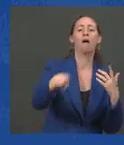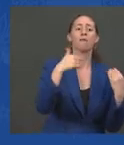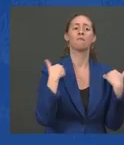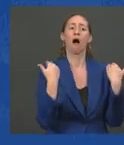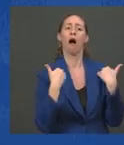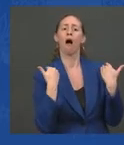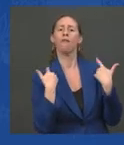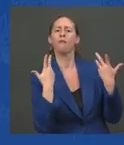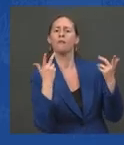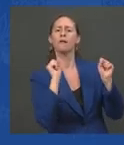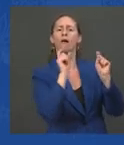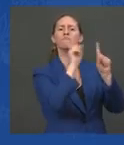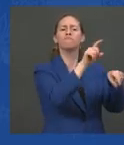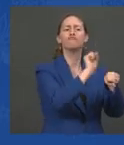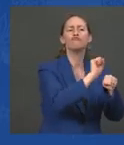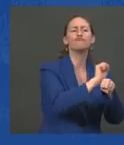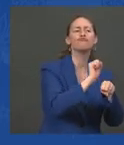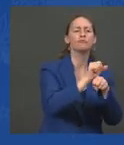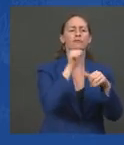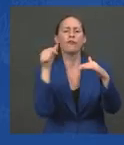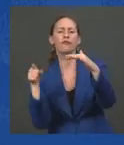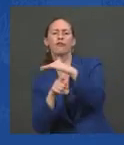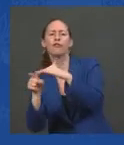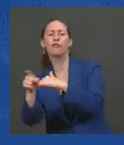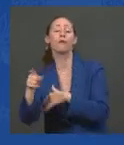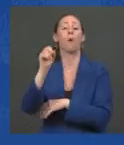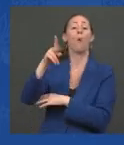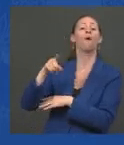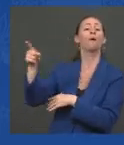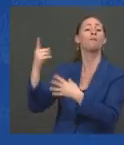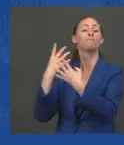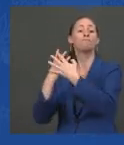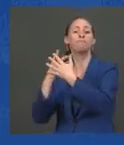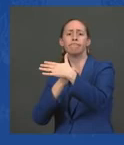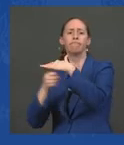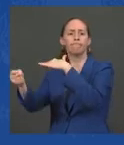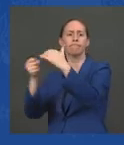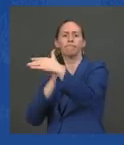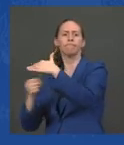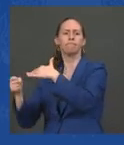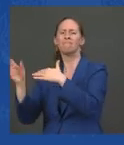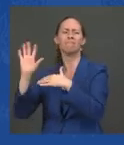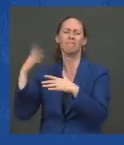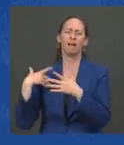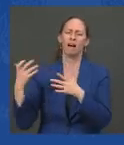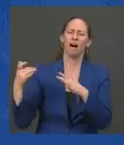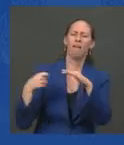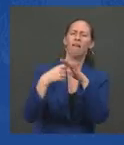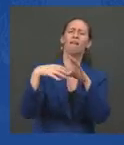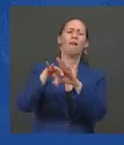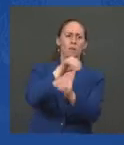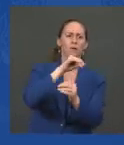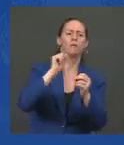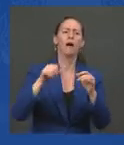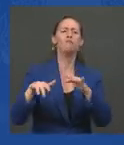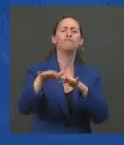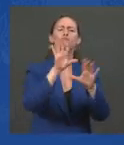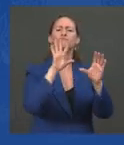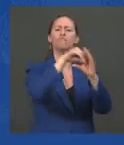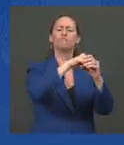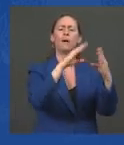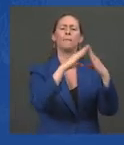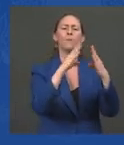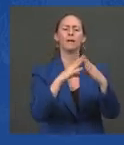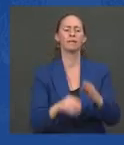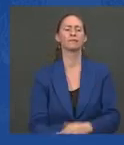We're helping formerly incarcerated people successfully re-enter their communities. In the past, you get $25 and a bus